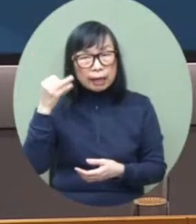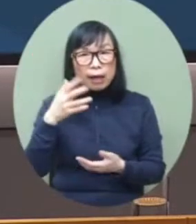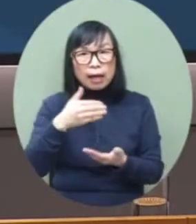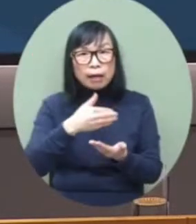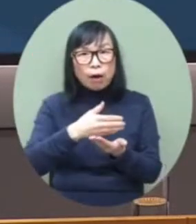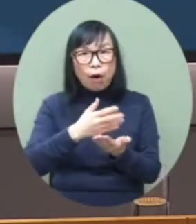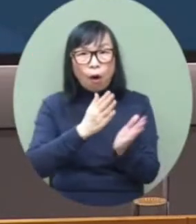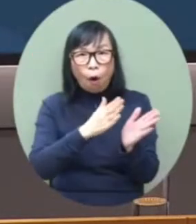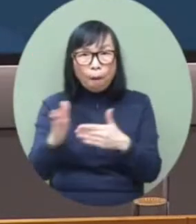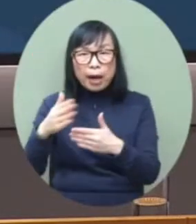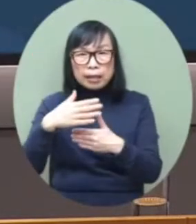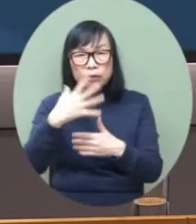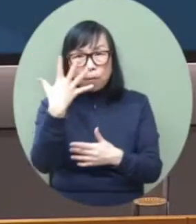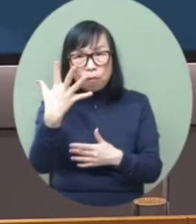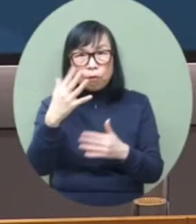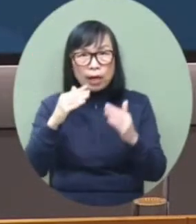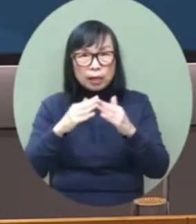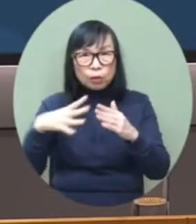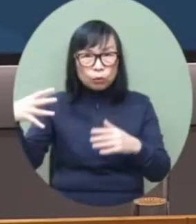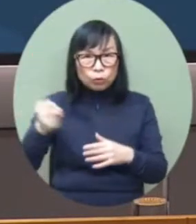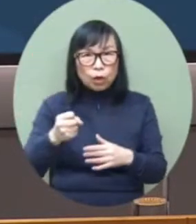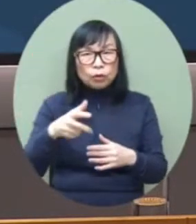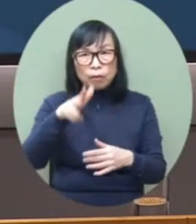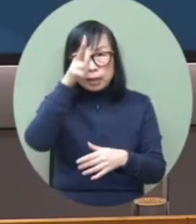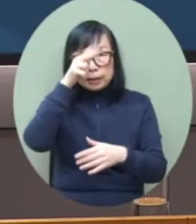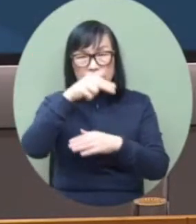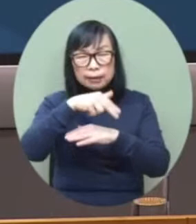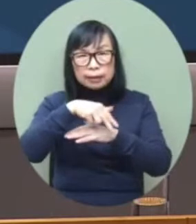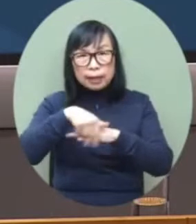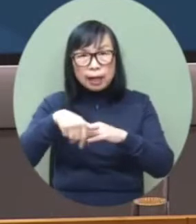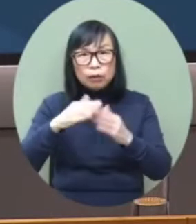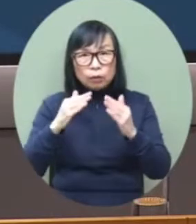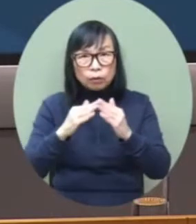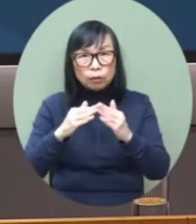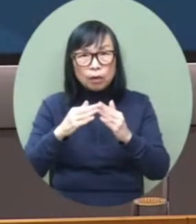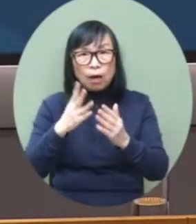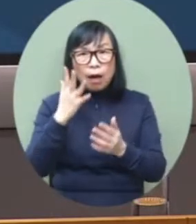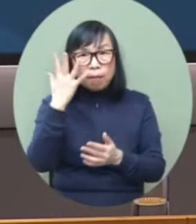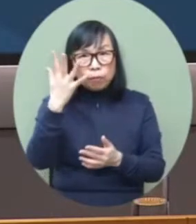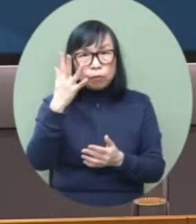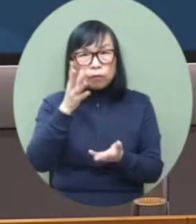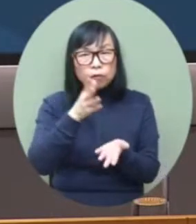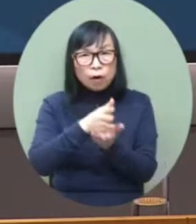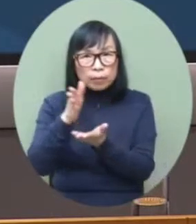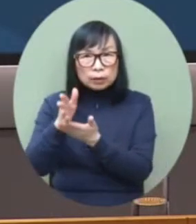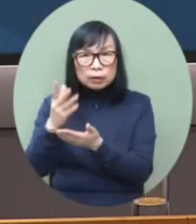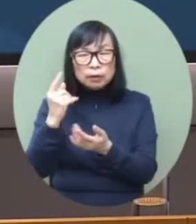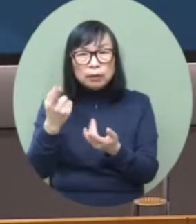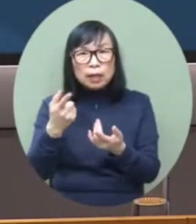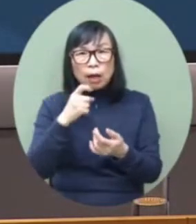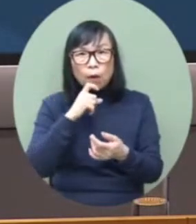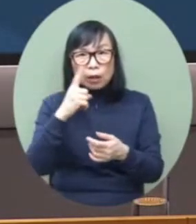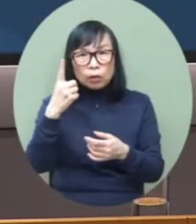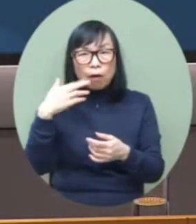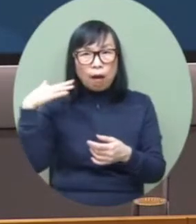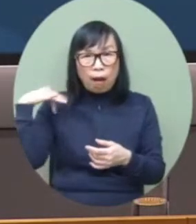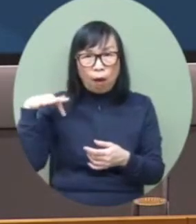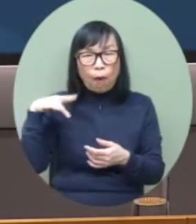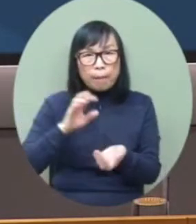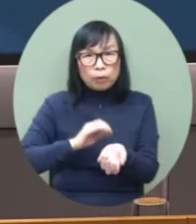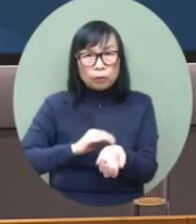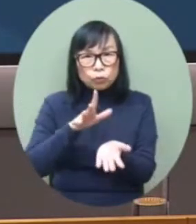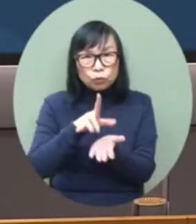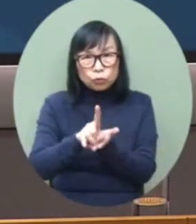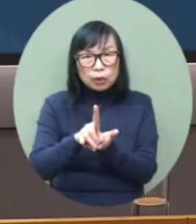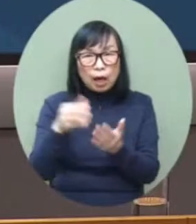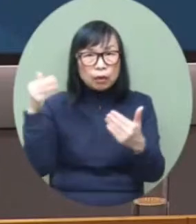days. And she has appointed 5 secretaries and their bureaus to handle that. And